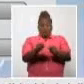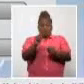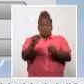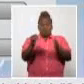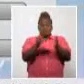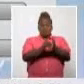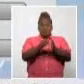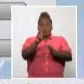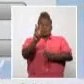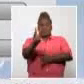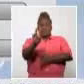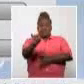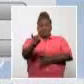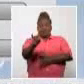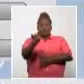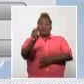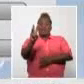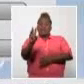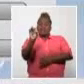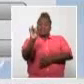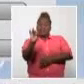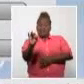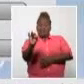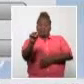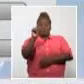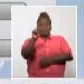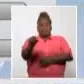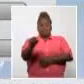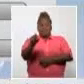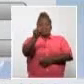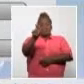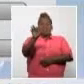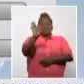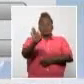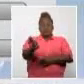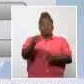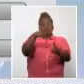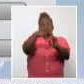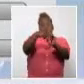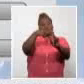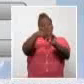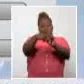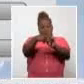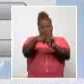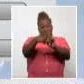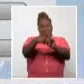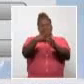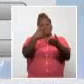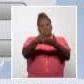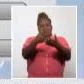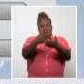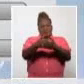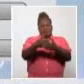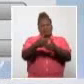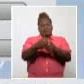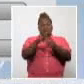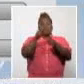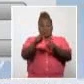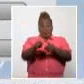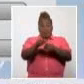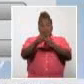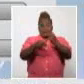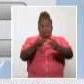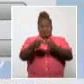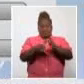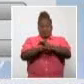59,648 samples studied and 1,703 positive cases. That is